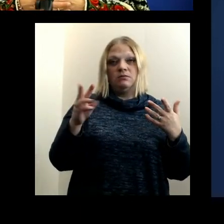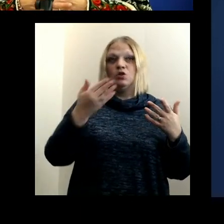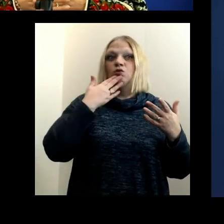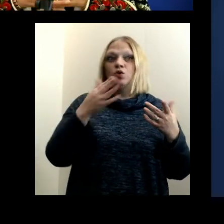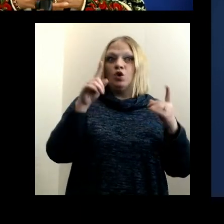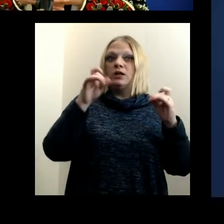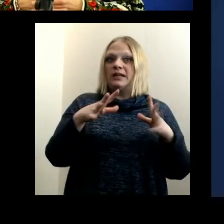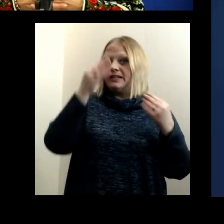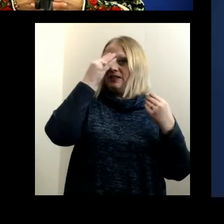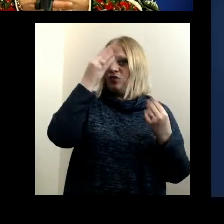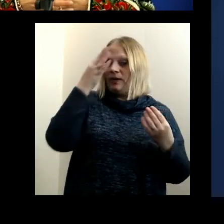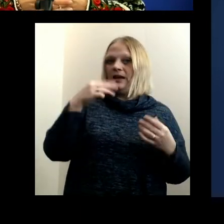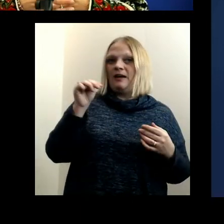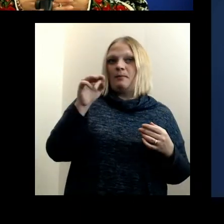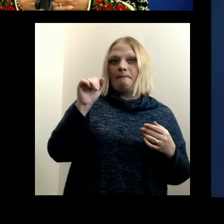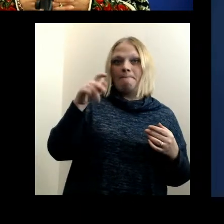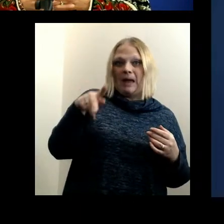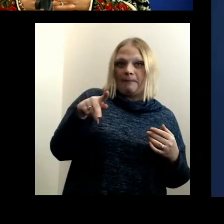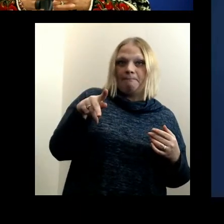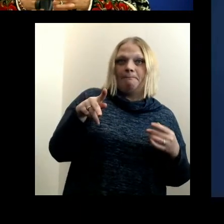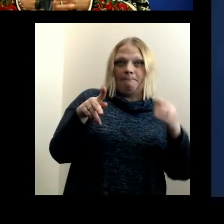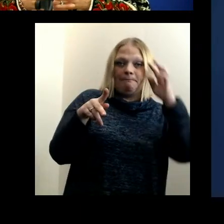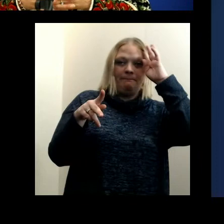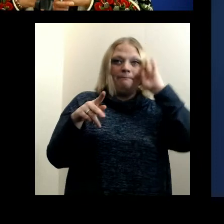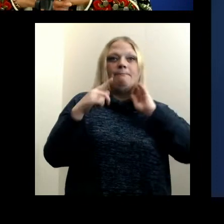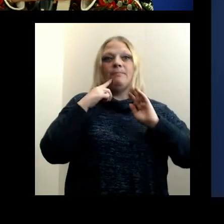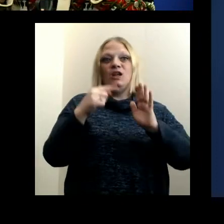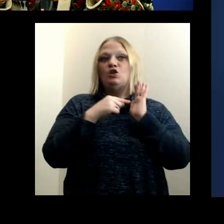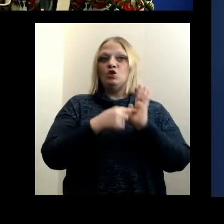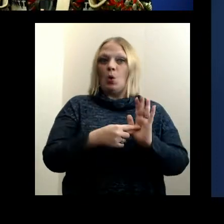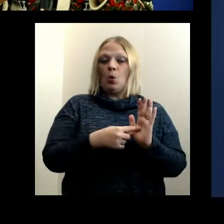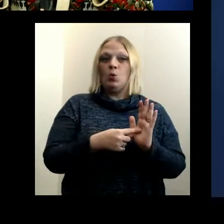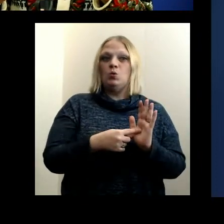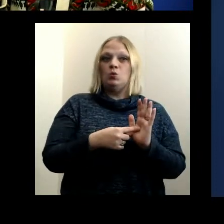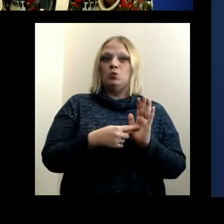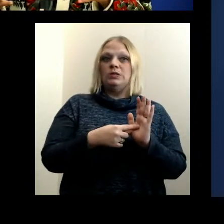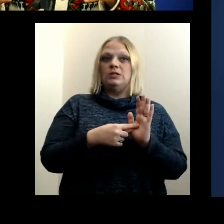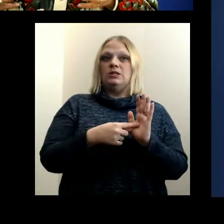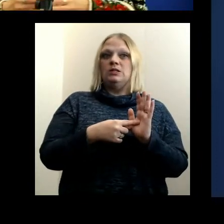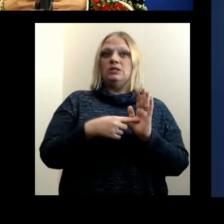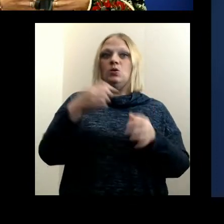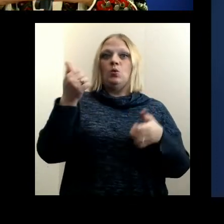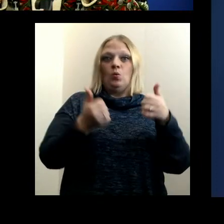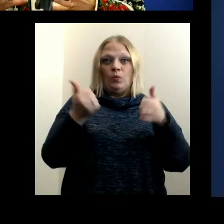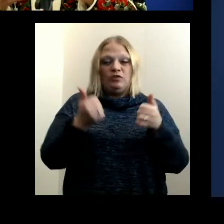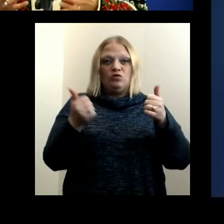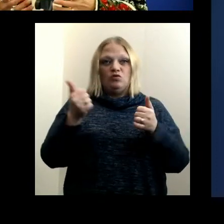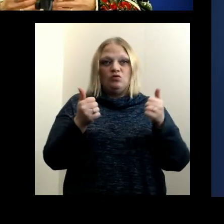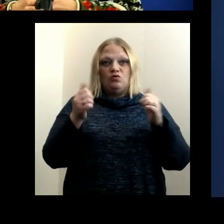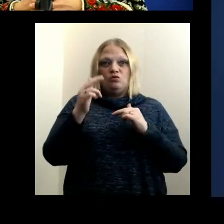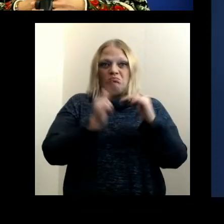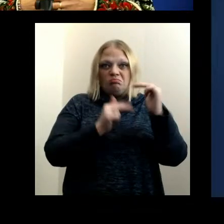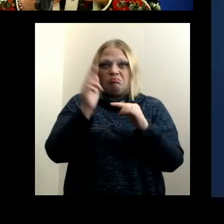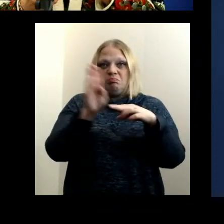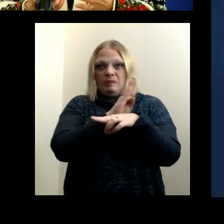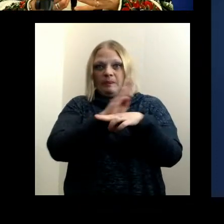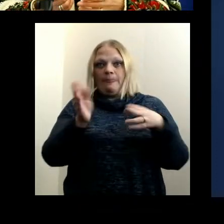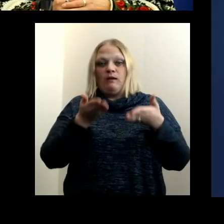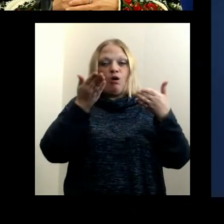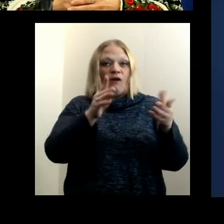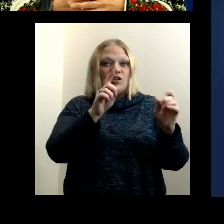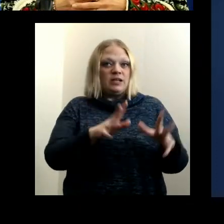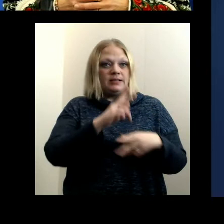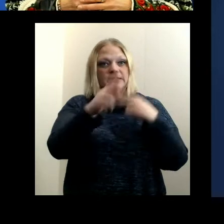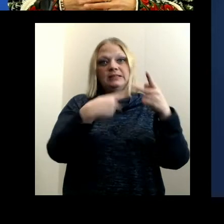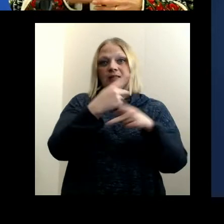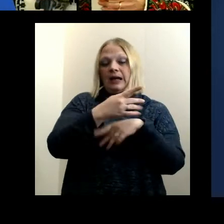testing information. We have a map that shows what facilities are offering testing and what type of tests